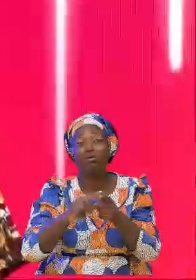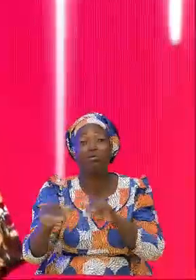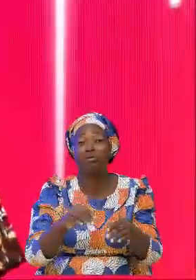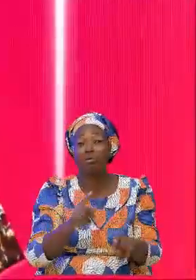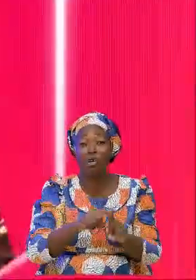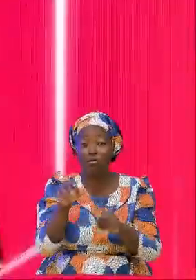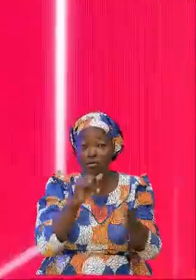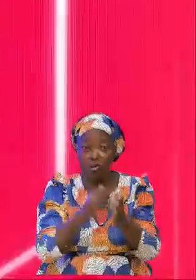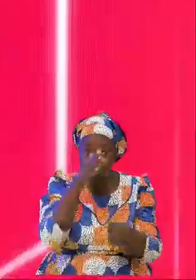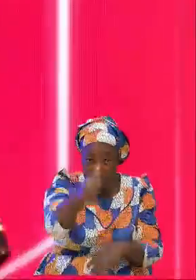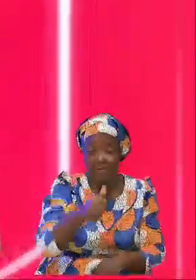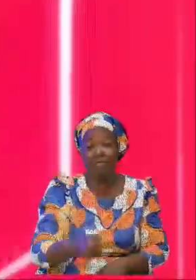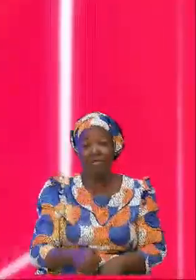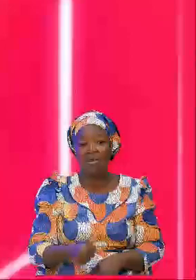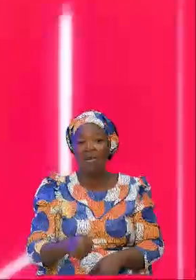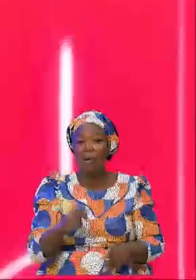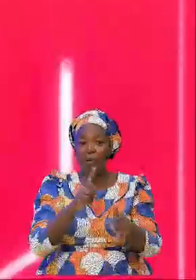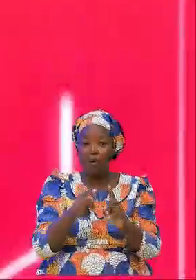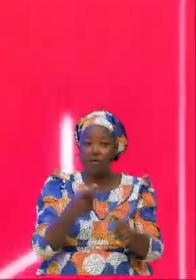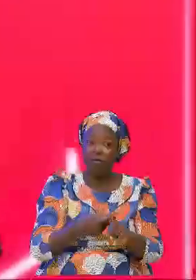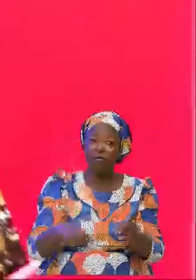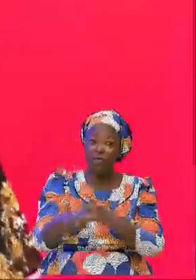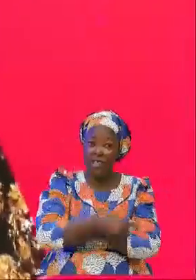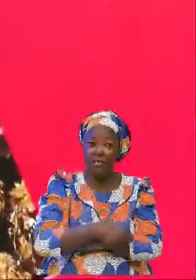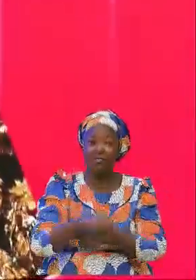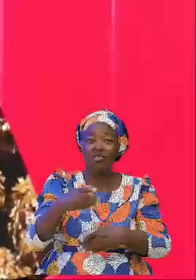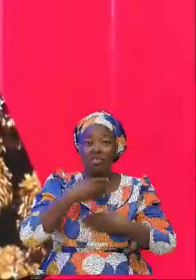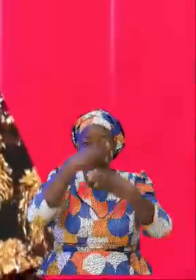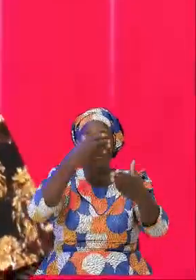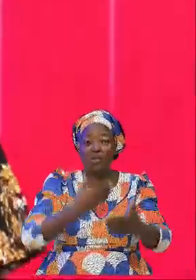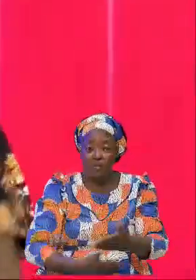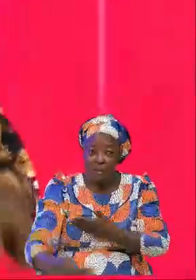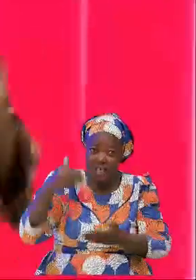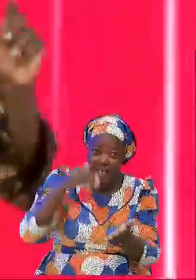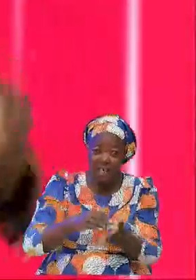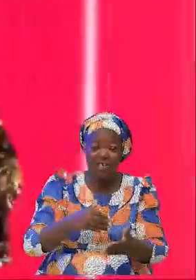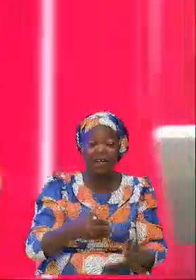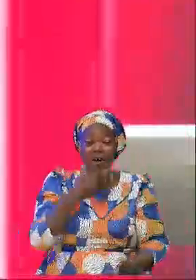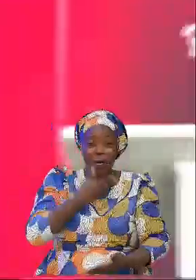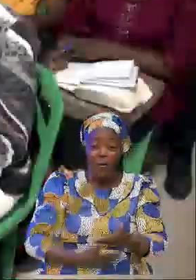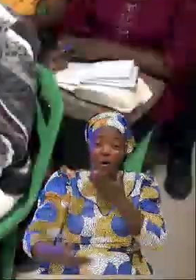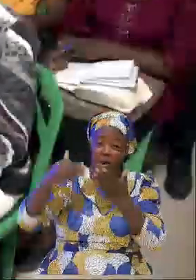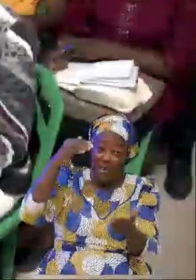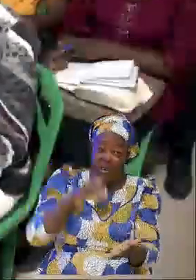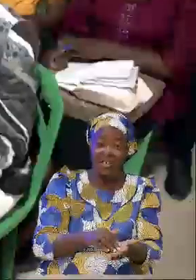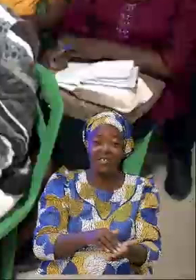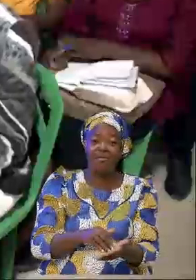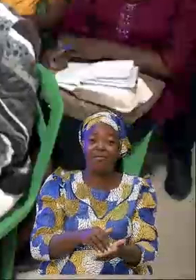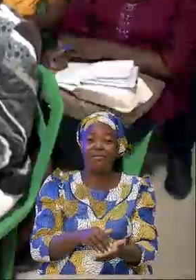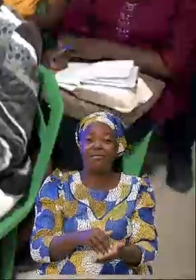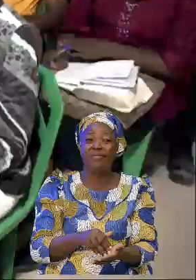not make you do anything. You do it yourself, and then you give the credit to the devil. From today, born again. Born